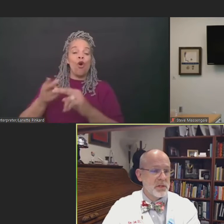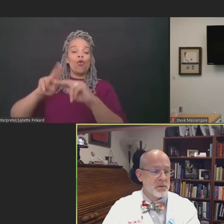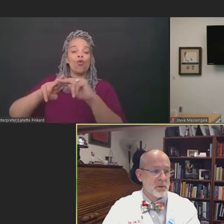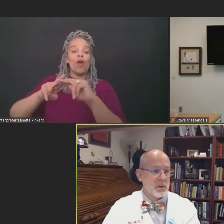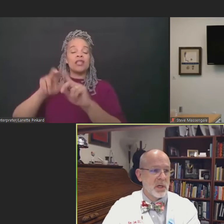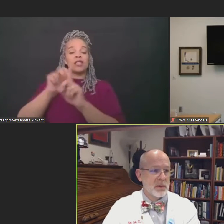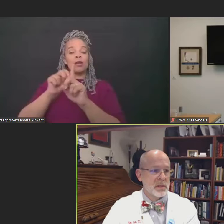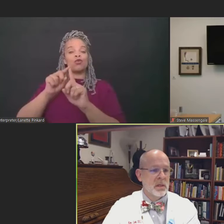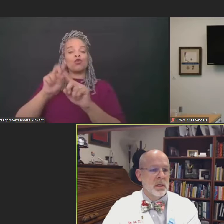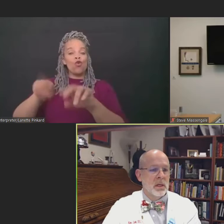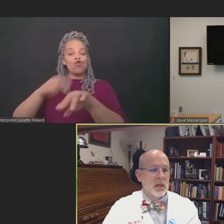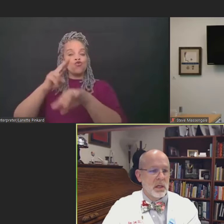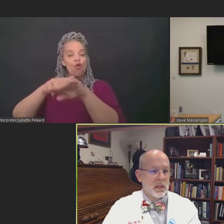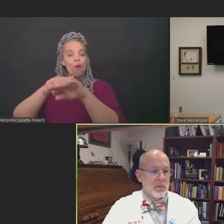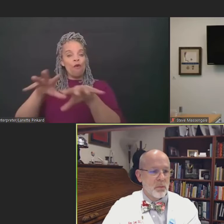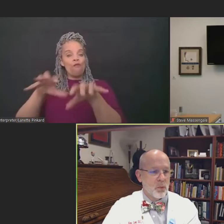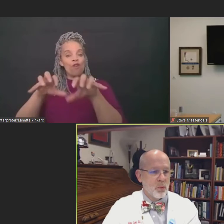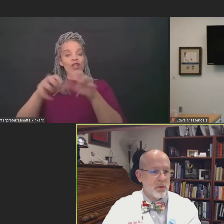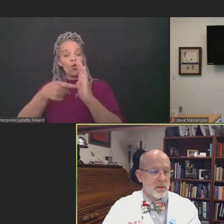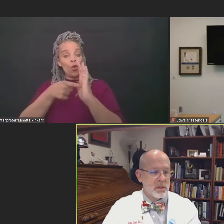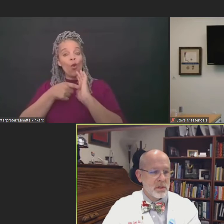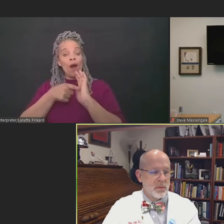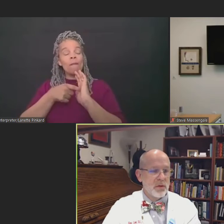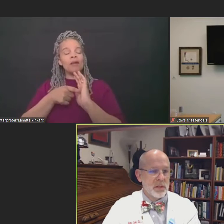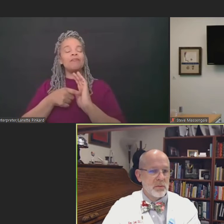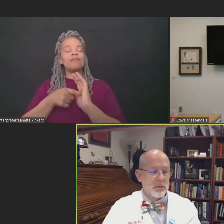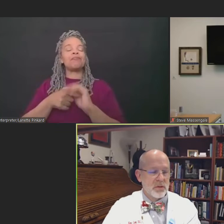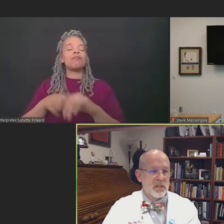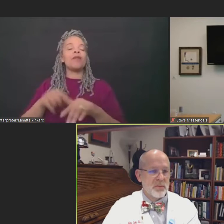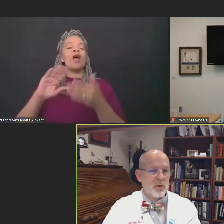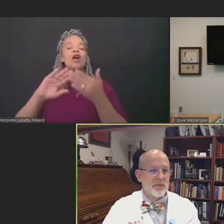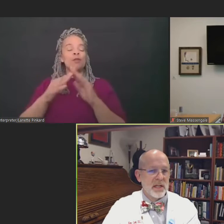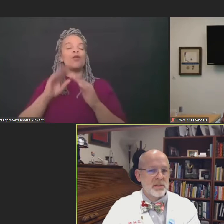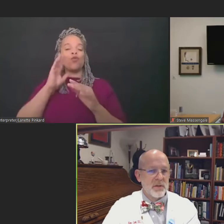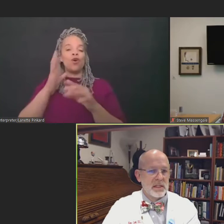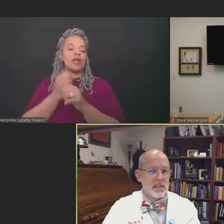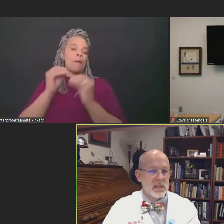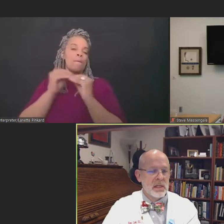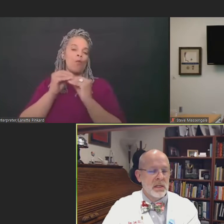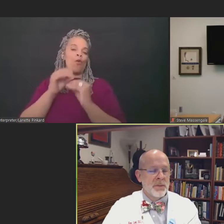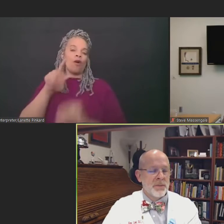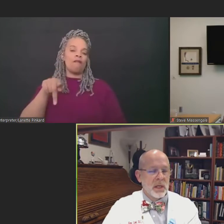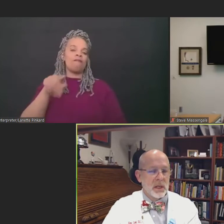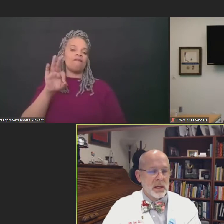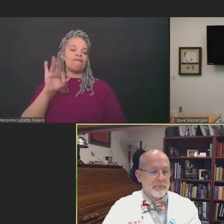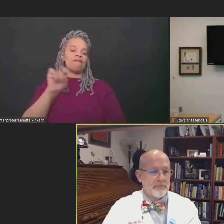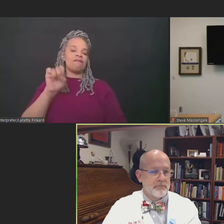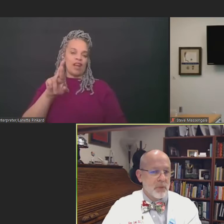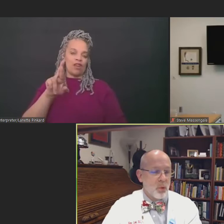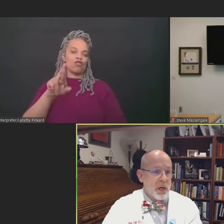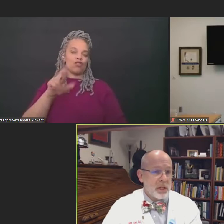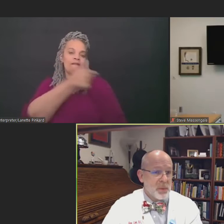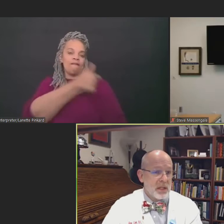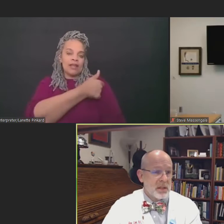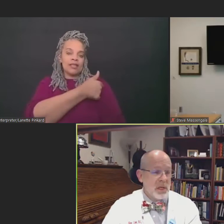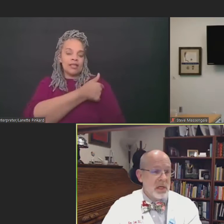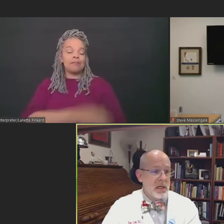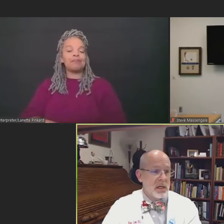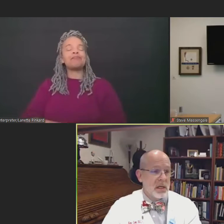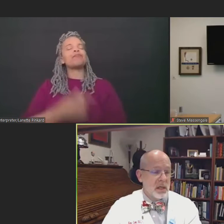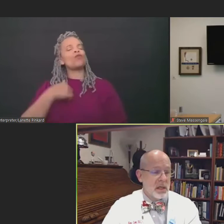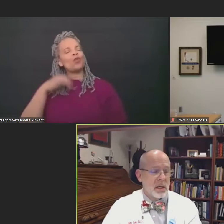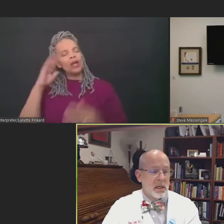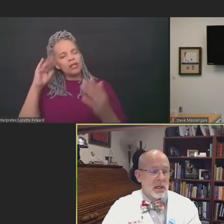normal freezer requirements, this community will receive more Pfizer vaccine. We expect to